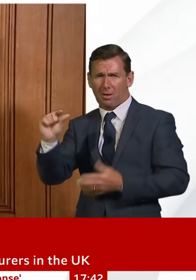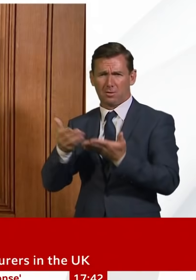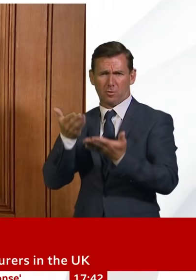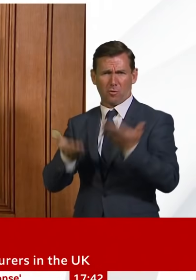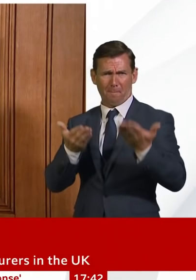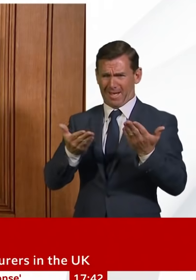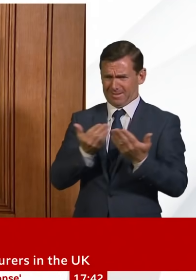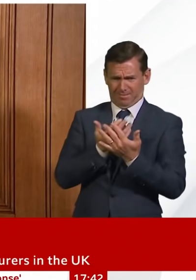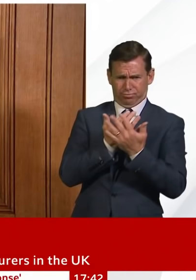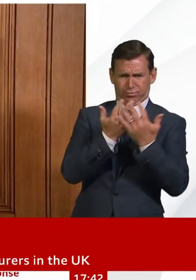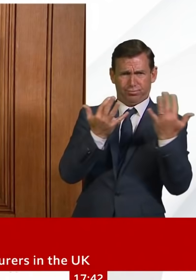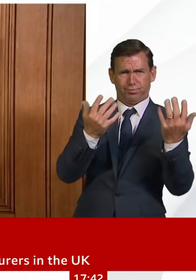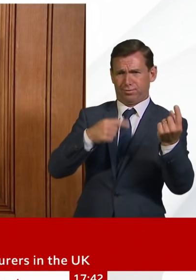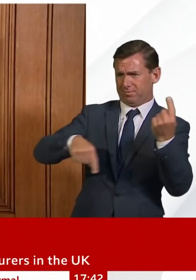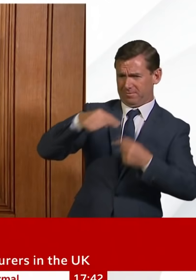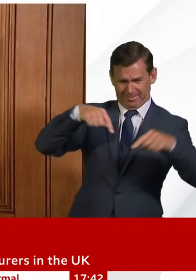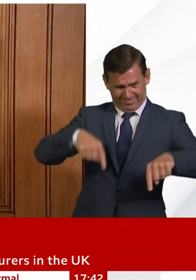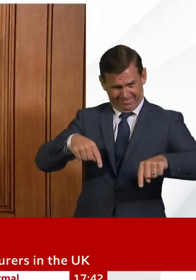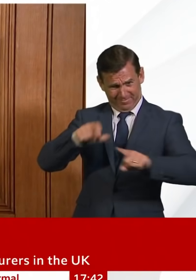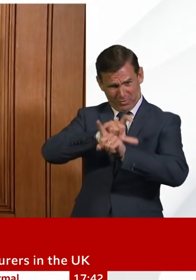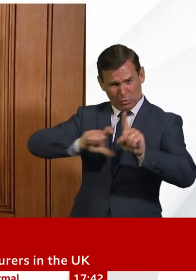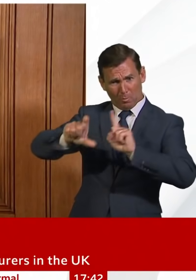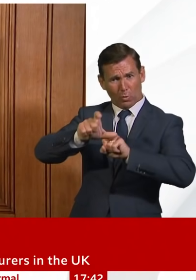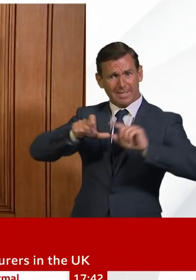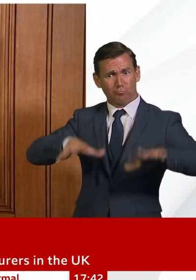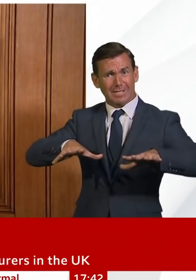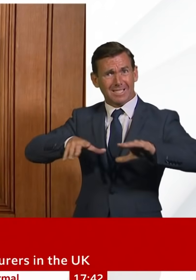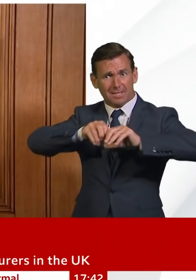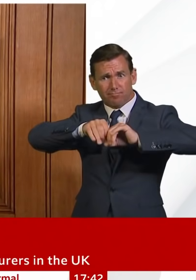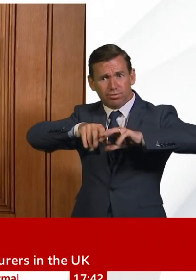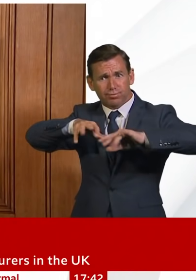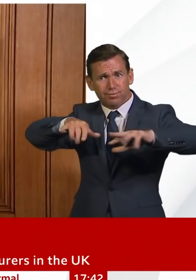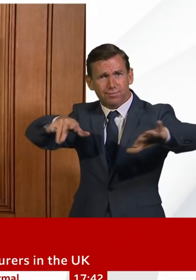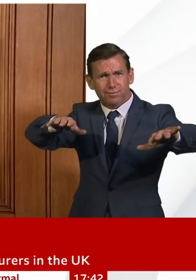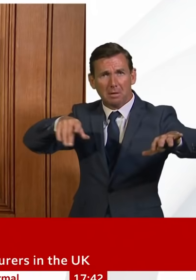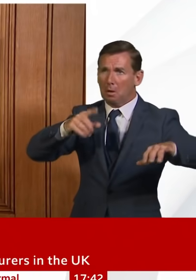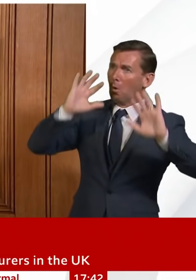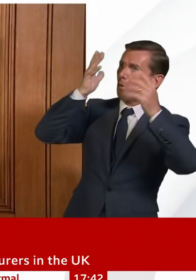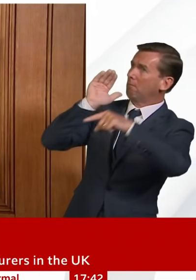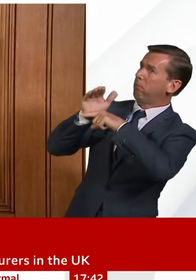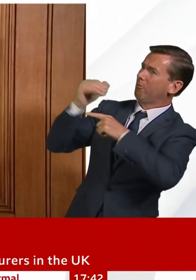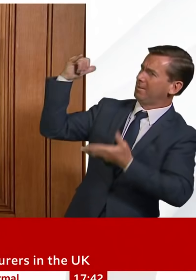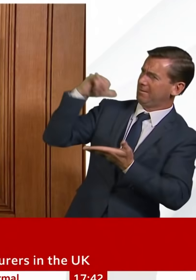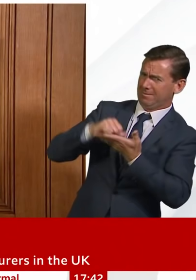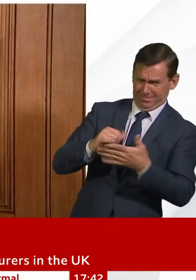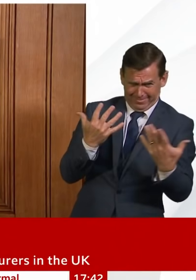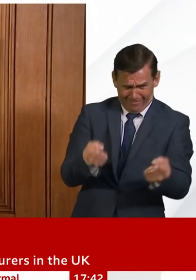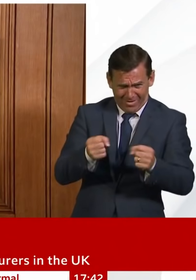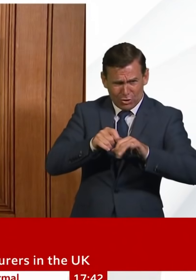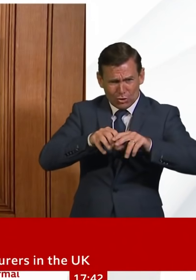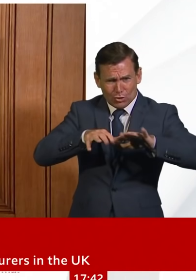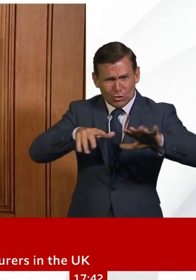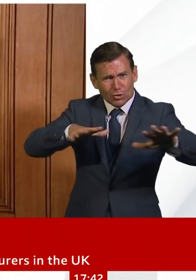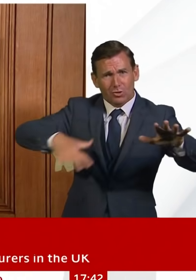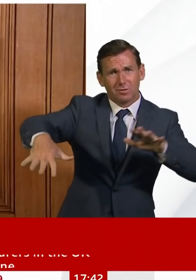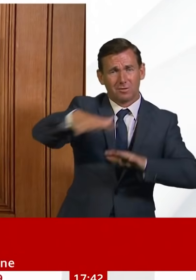to the amount of force of infection currently still moving around in our societies in the UK. And that,